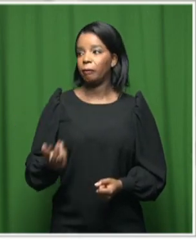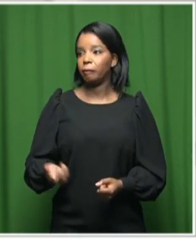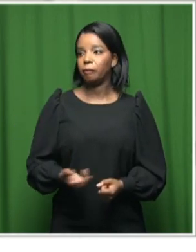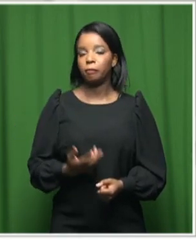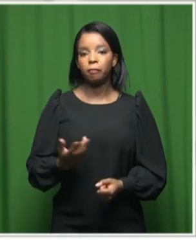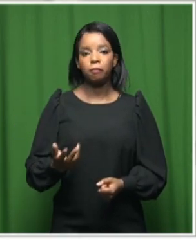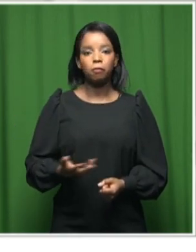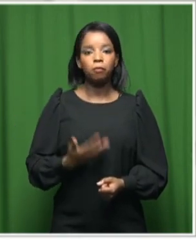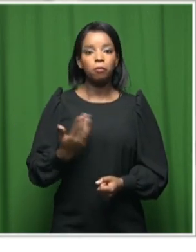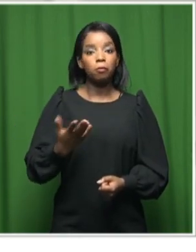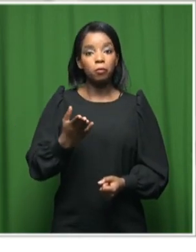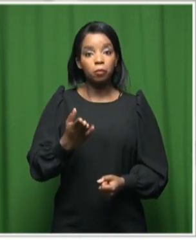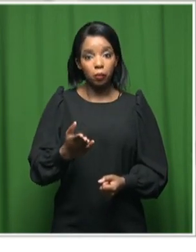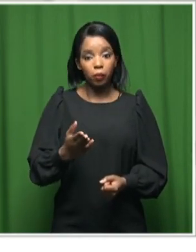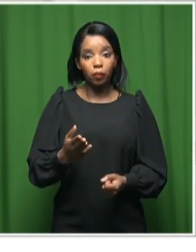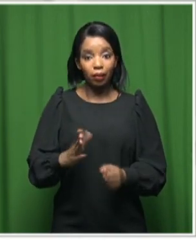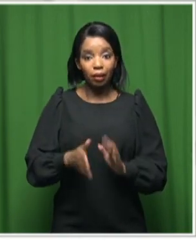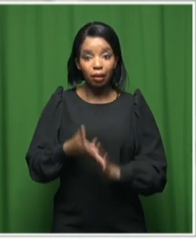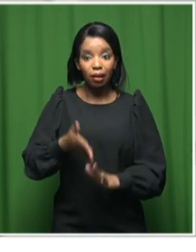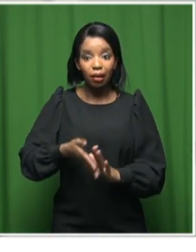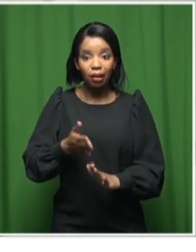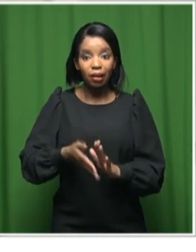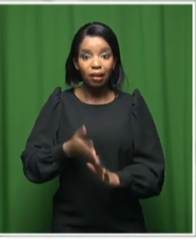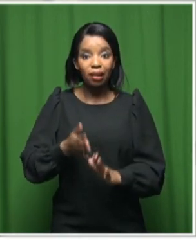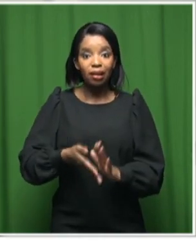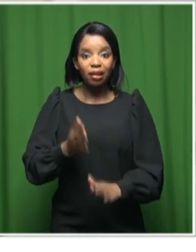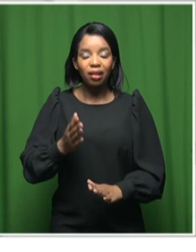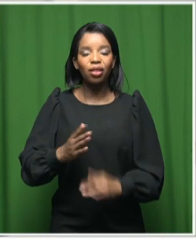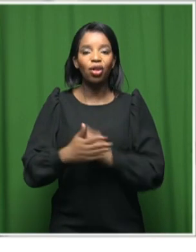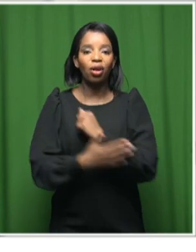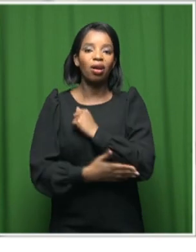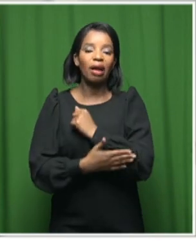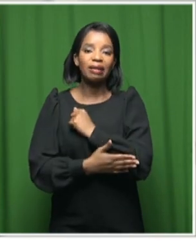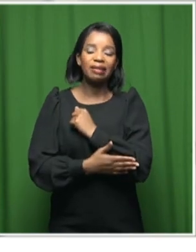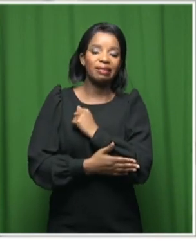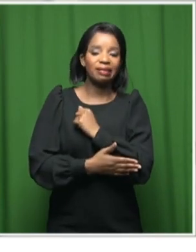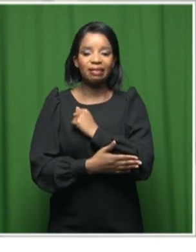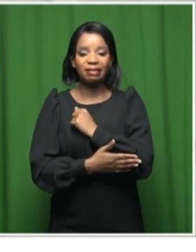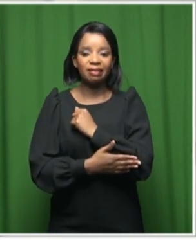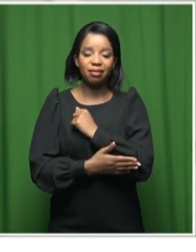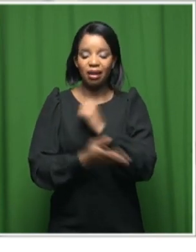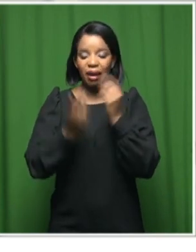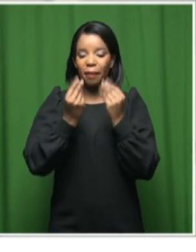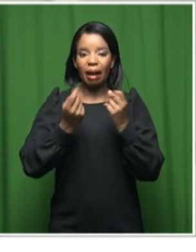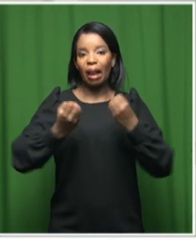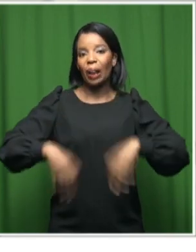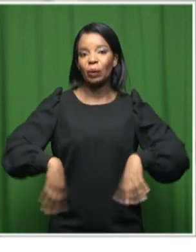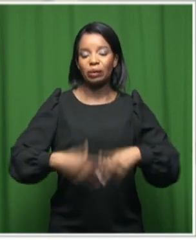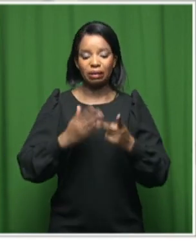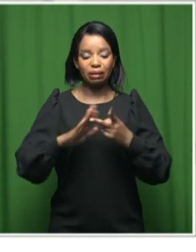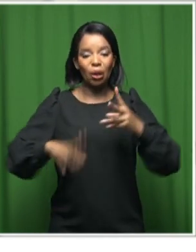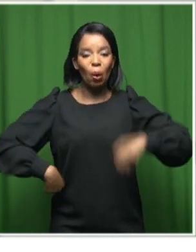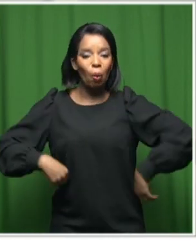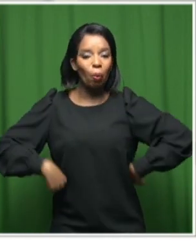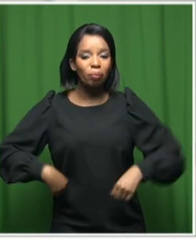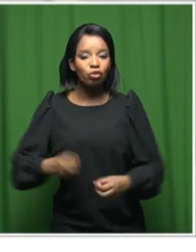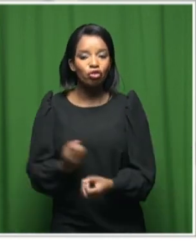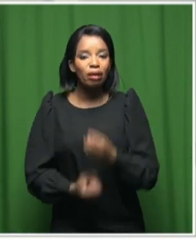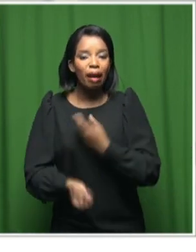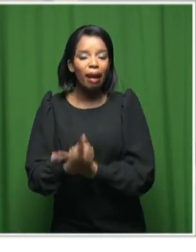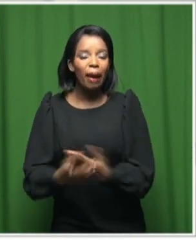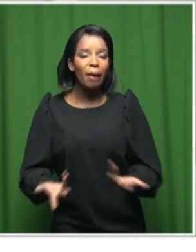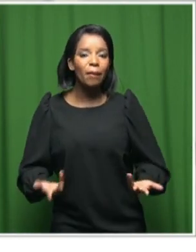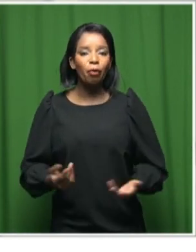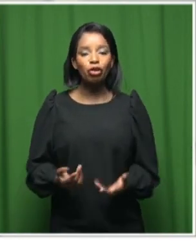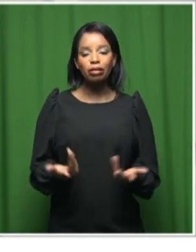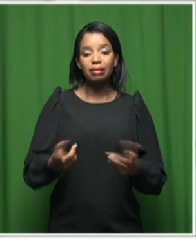outputs and outcomes that the country needs at this point in time. Monies are lost, incompetencies, corruption throughout the system. We need